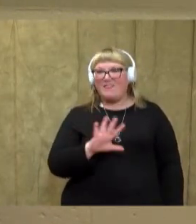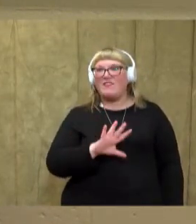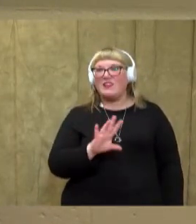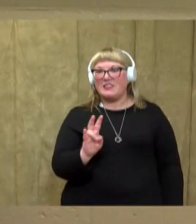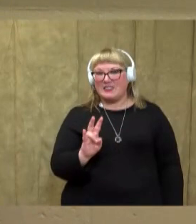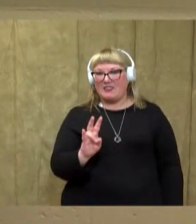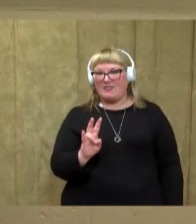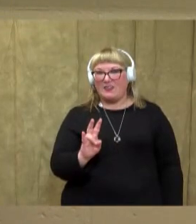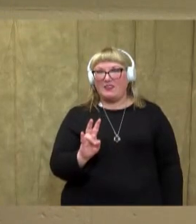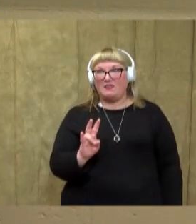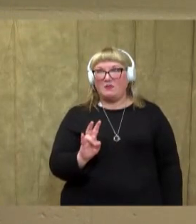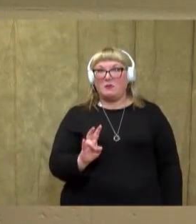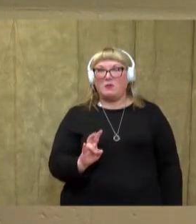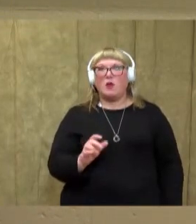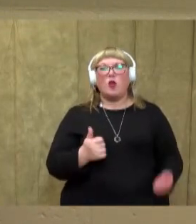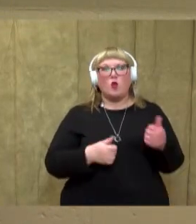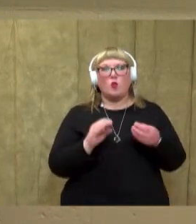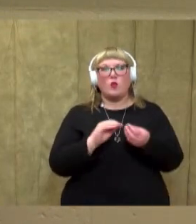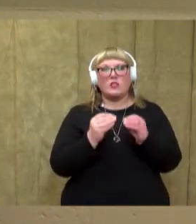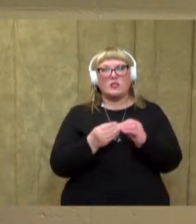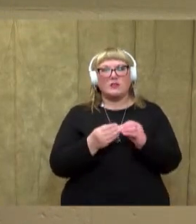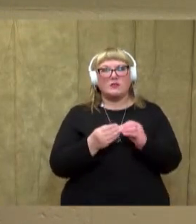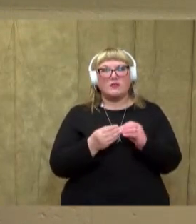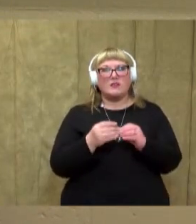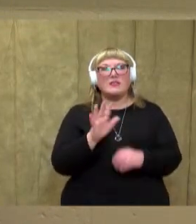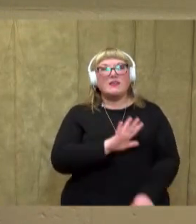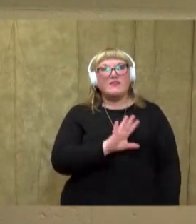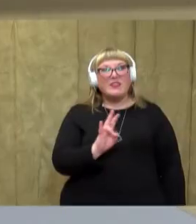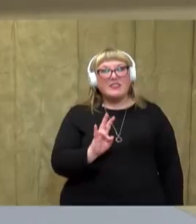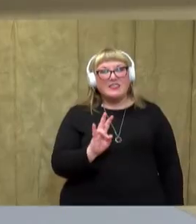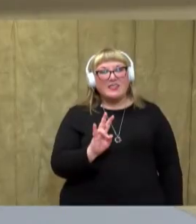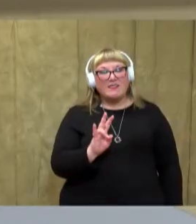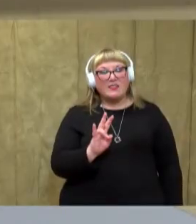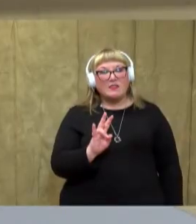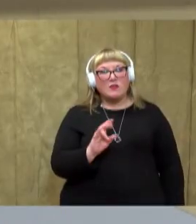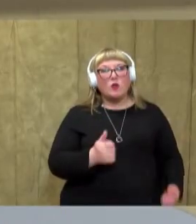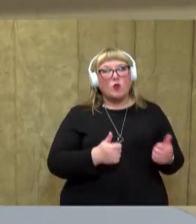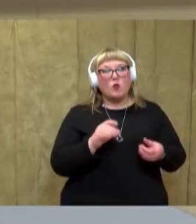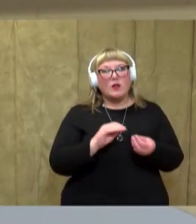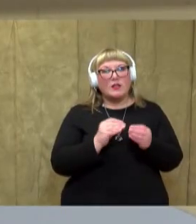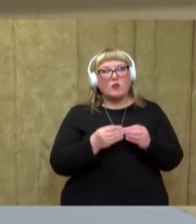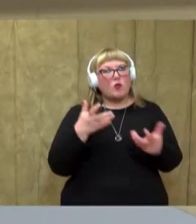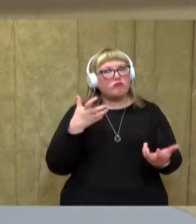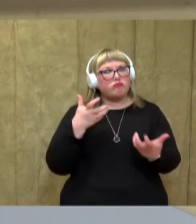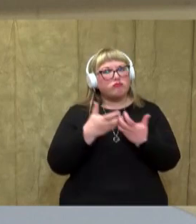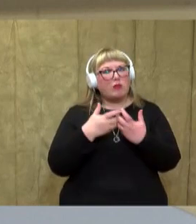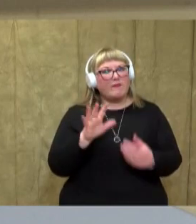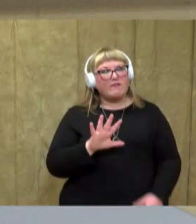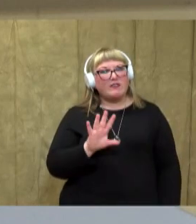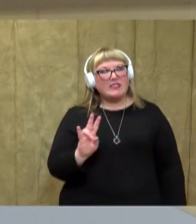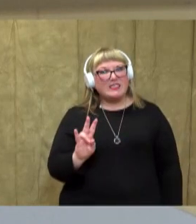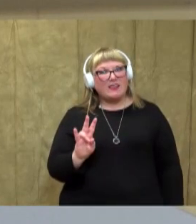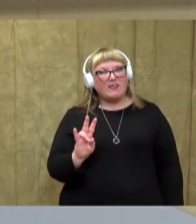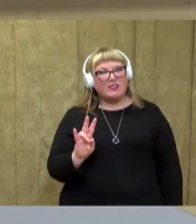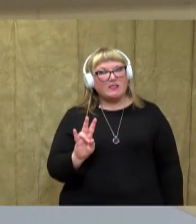57. Which number do you think is 57? Which number fits in that pocket?